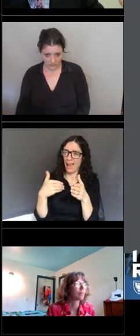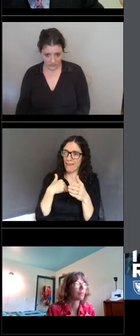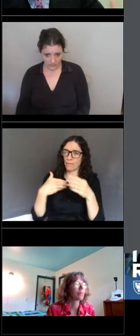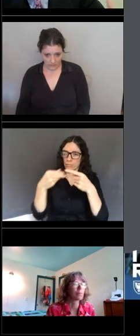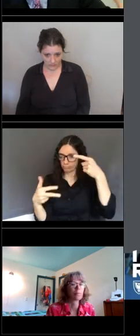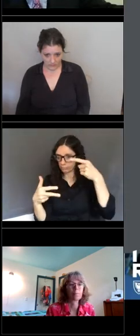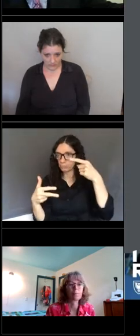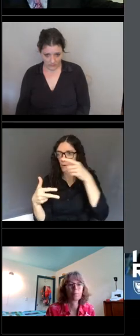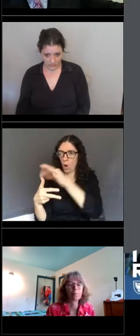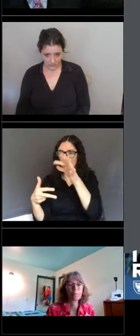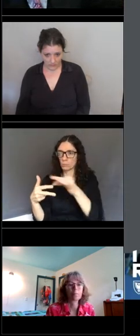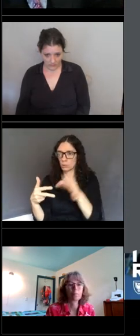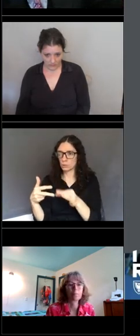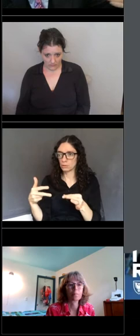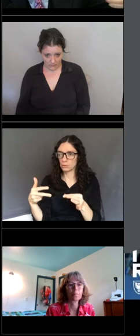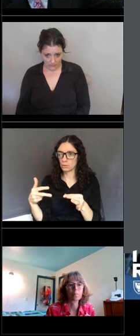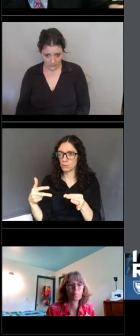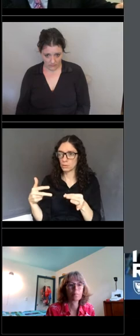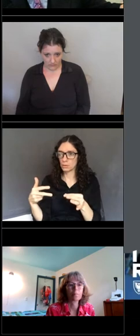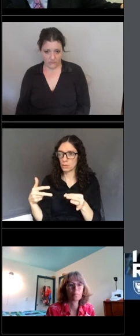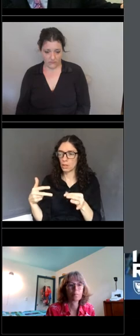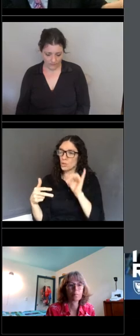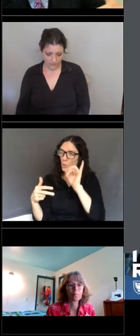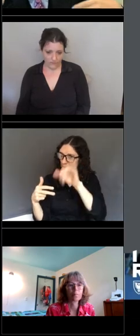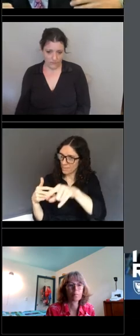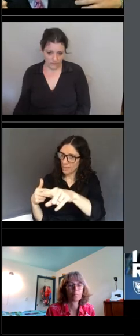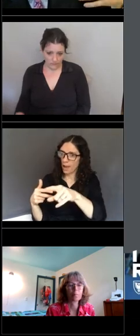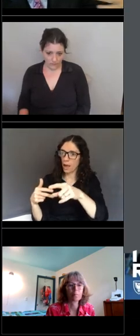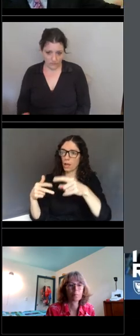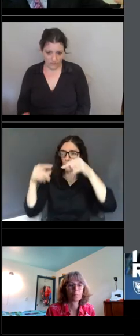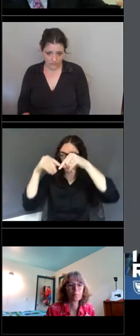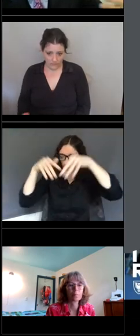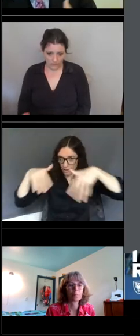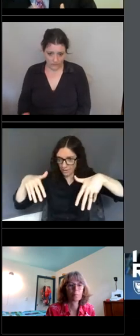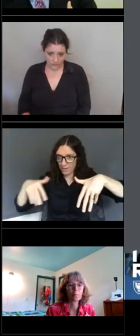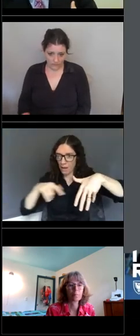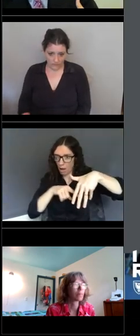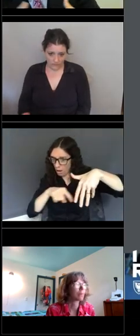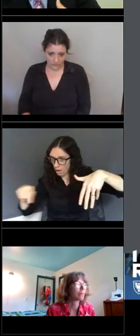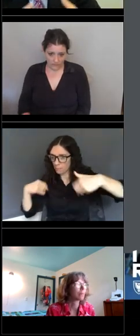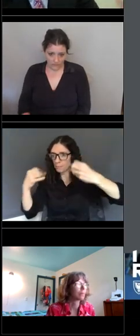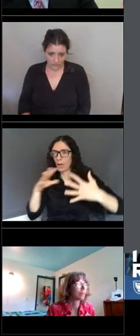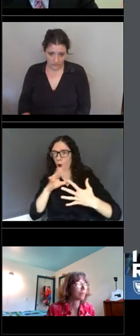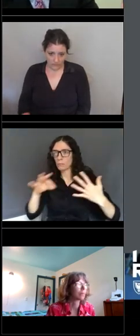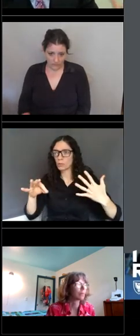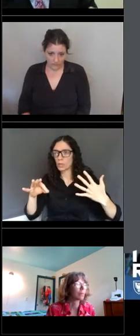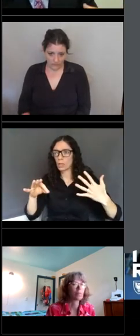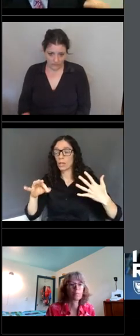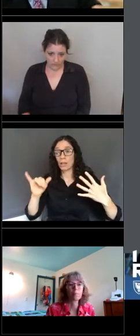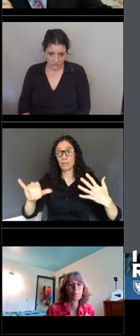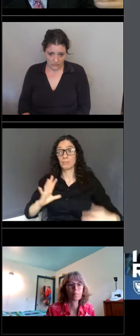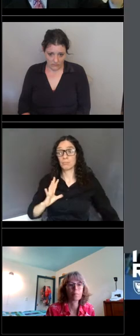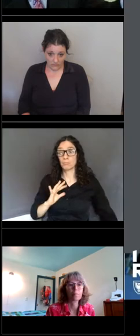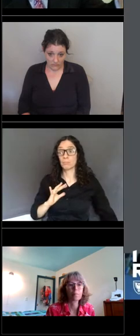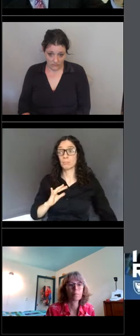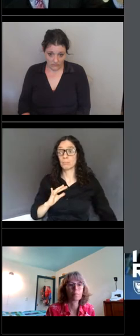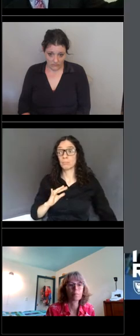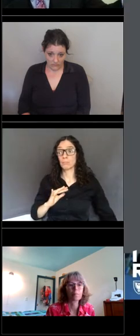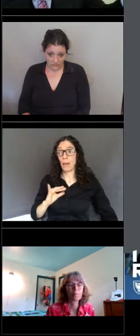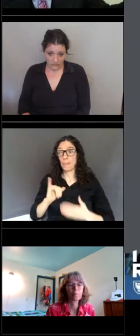that database and that growth of having all these different options is one that I realized in the long run just benefits me to be able to